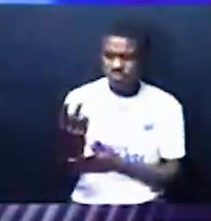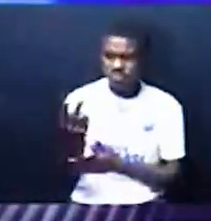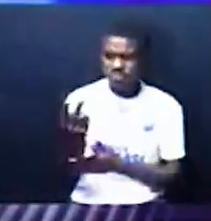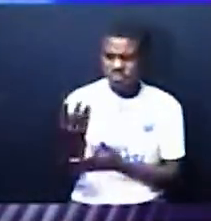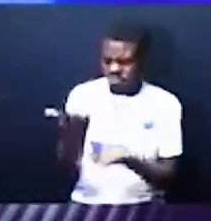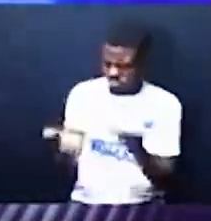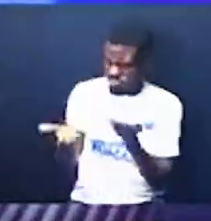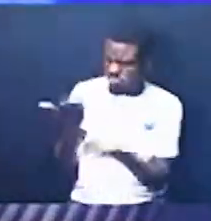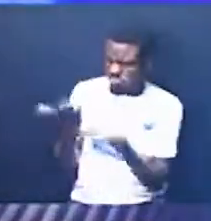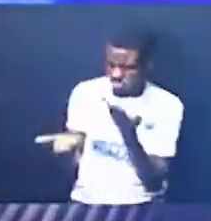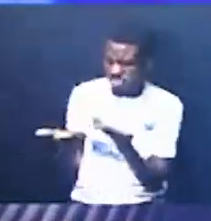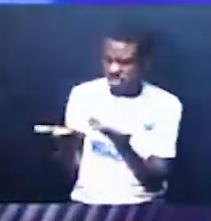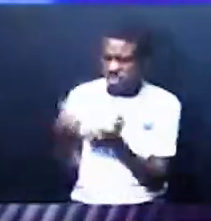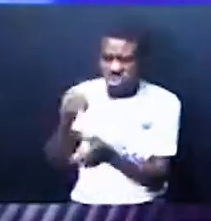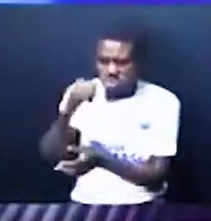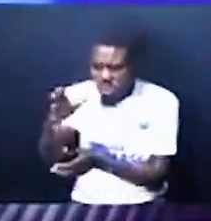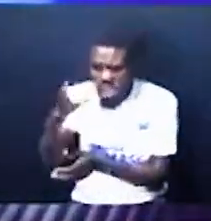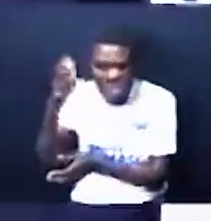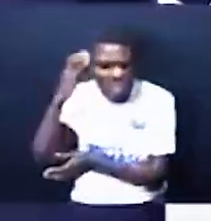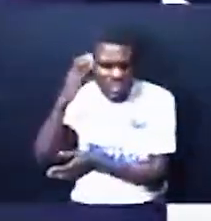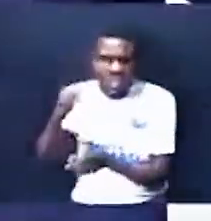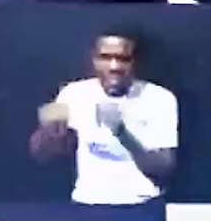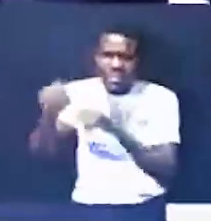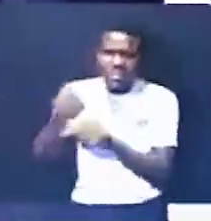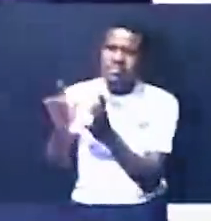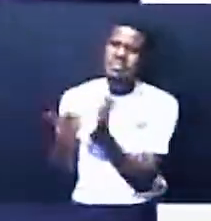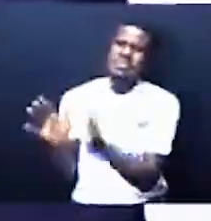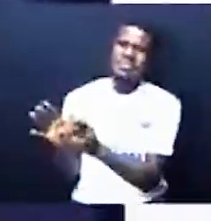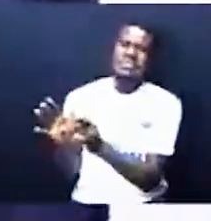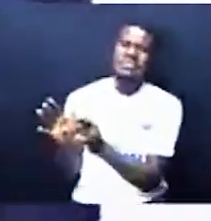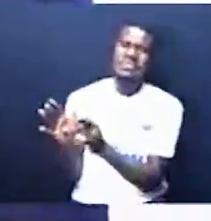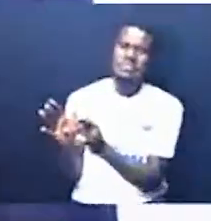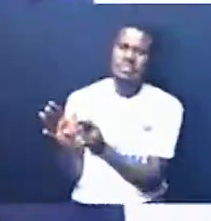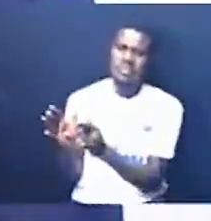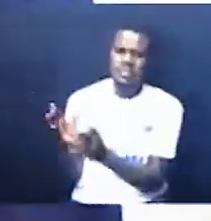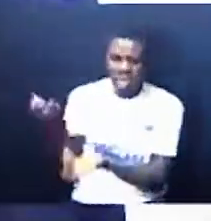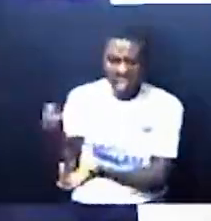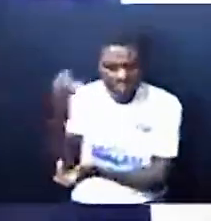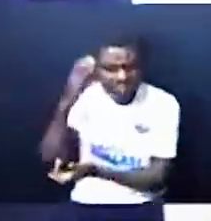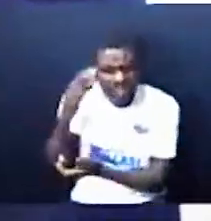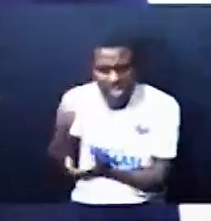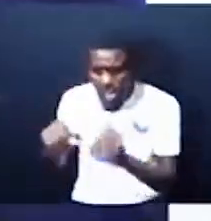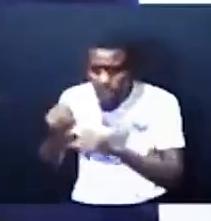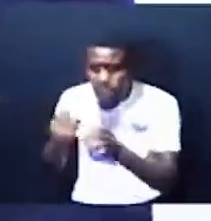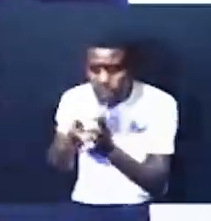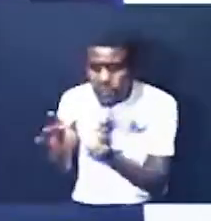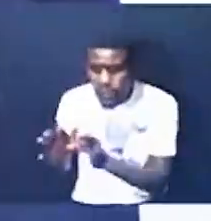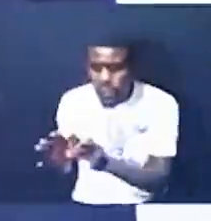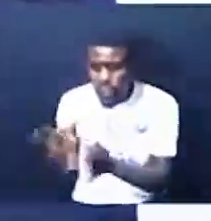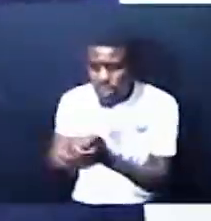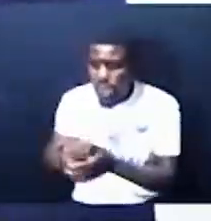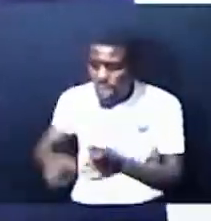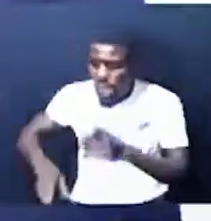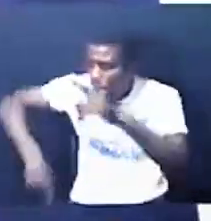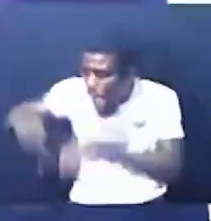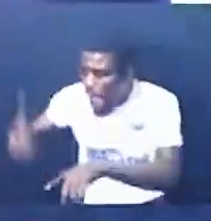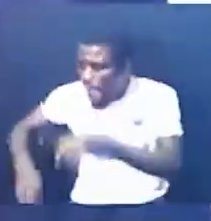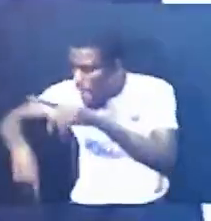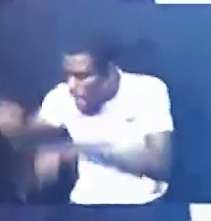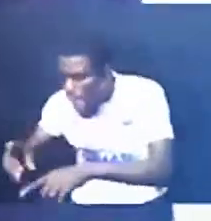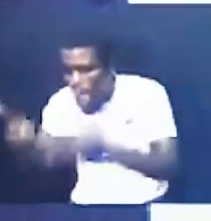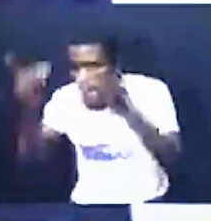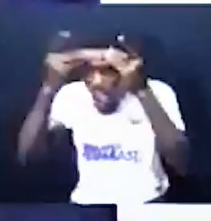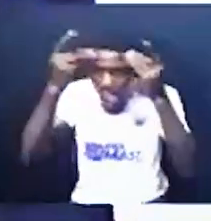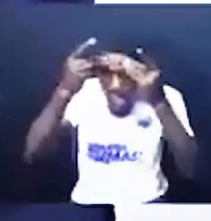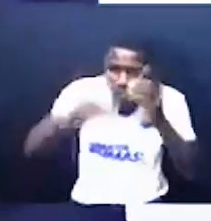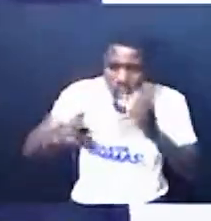probably she heard about Jesus, the one who cast out 2,000 demons from a man,